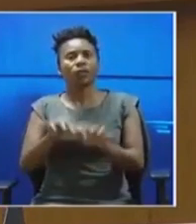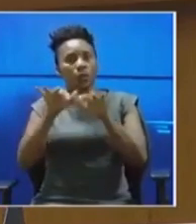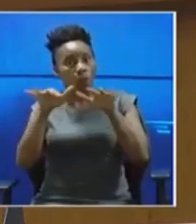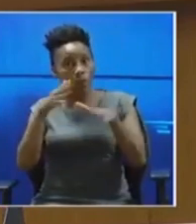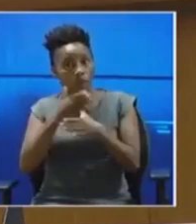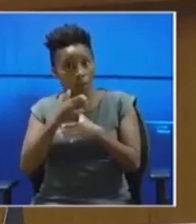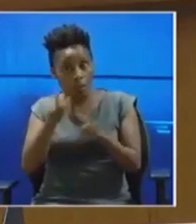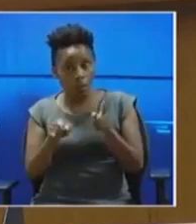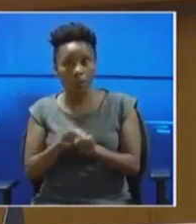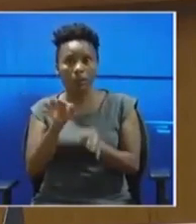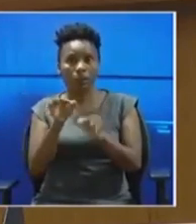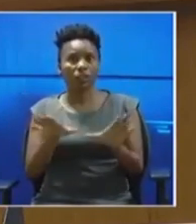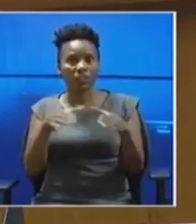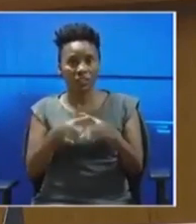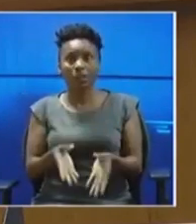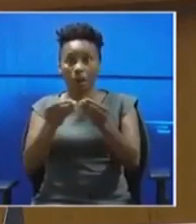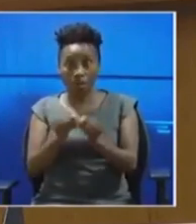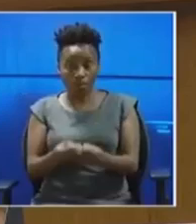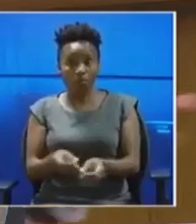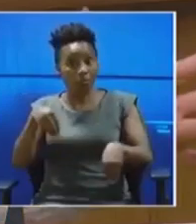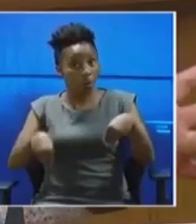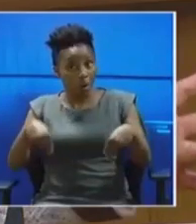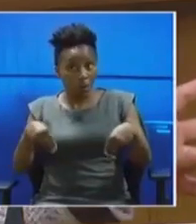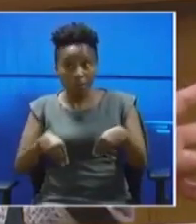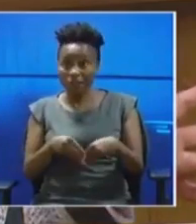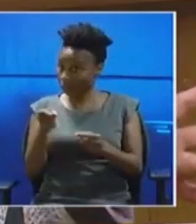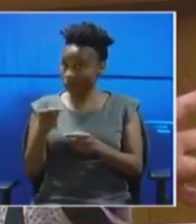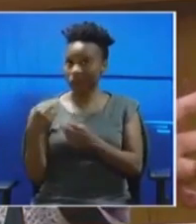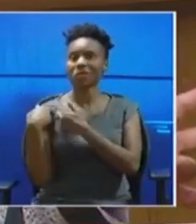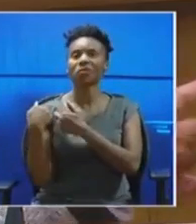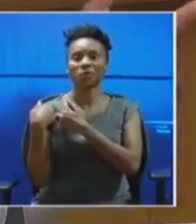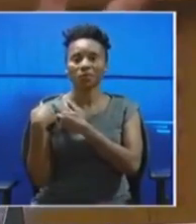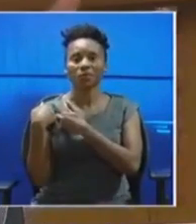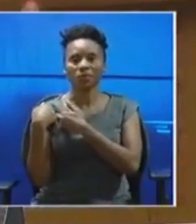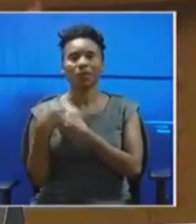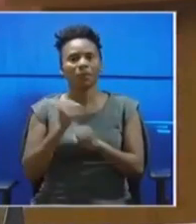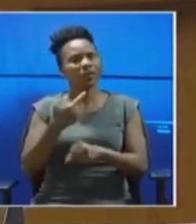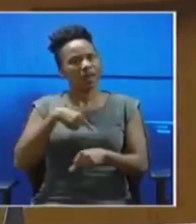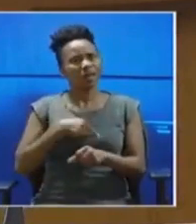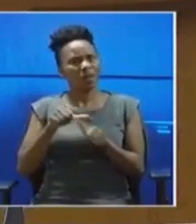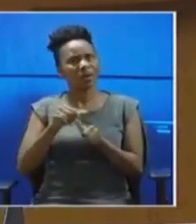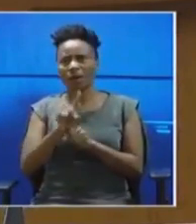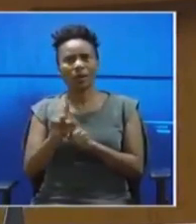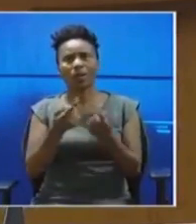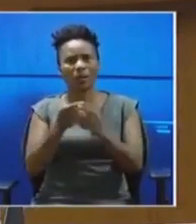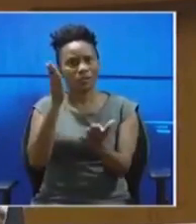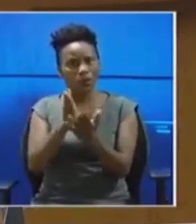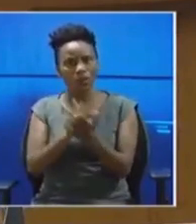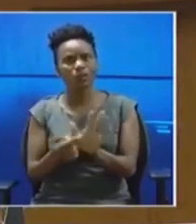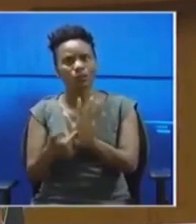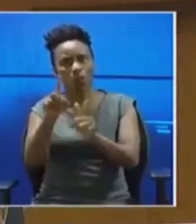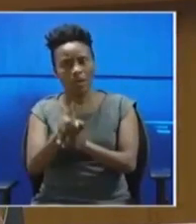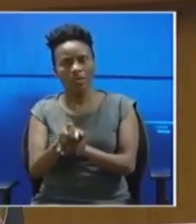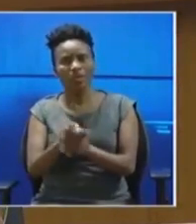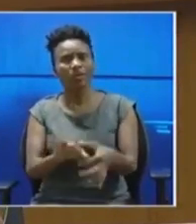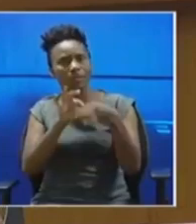alike, found to be involved in corruption are held accountable. It does not make us popular, but it certainly shows our commitment to stick